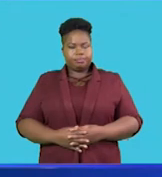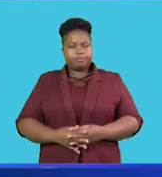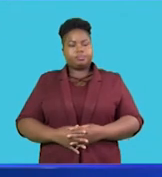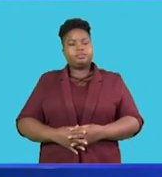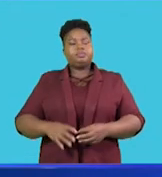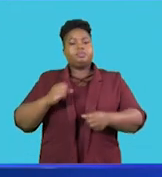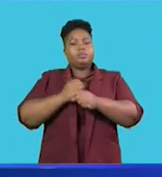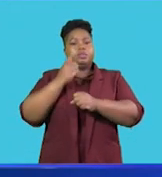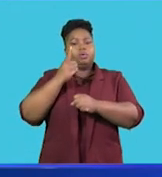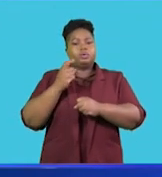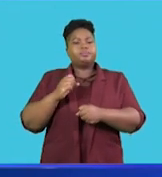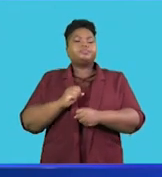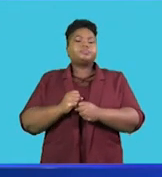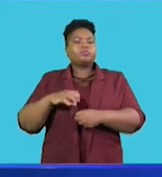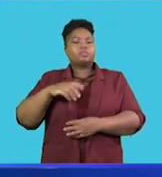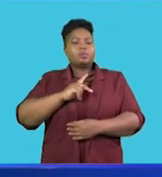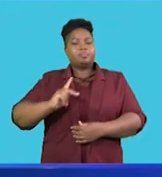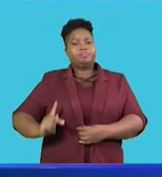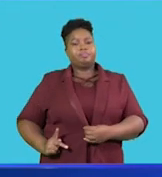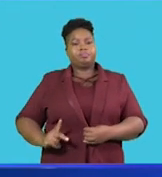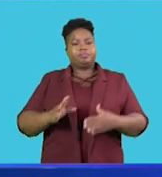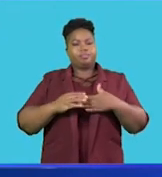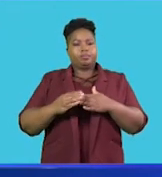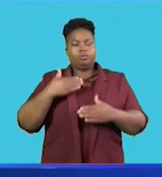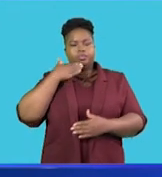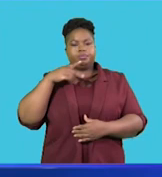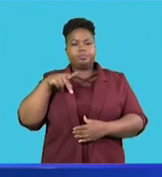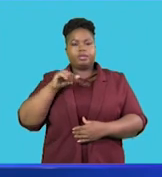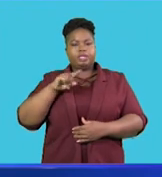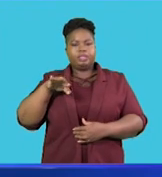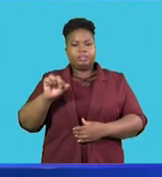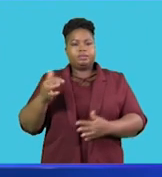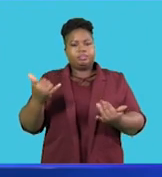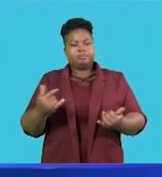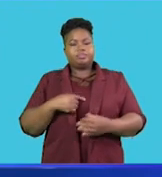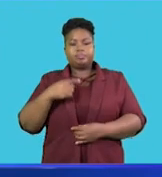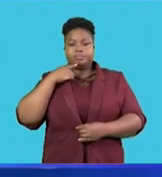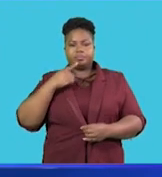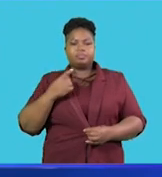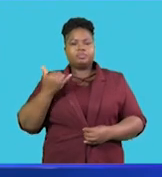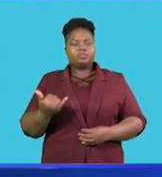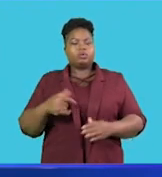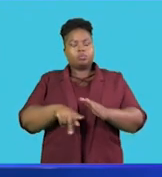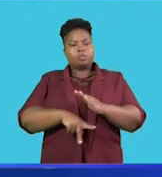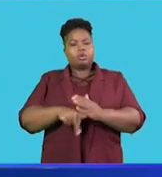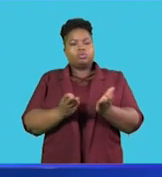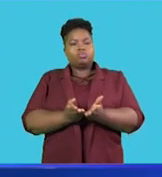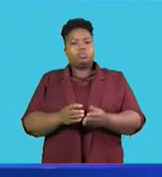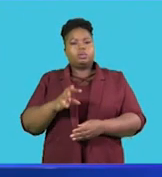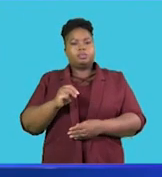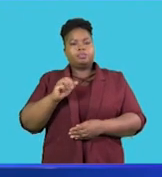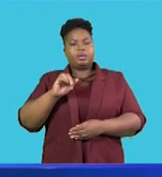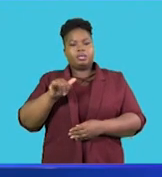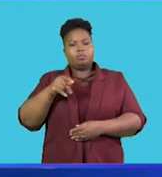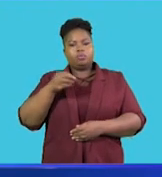Puso ya Profinsi ya Gauteng ka tlasa ketello ya tonakgolo Panyaza Lesufi butse Semmuso Sekolo sa thuto tse tlase sa Mayibuye Primary School